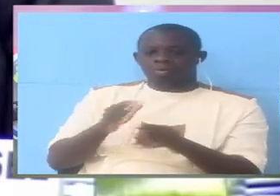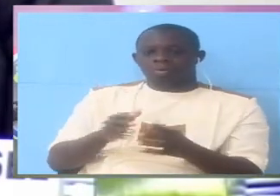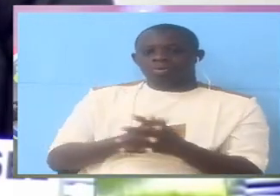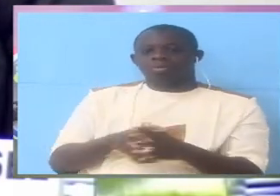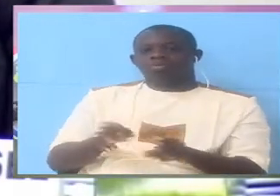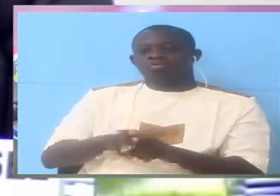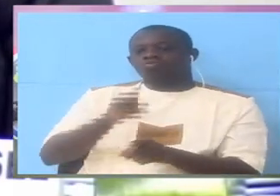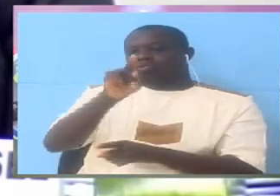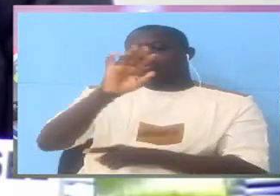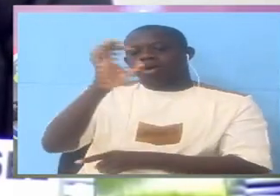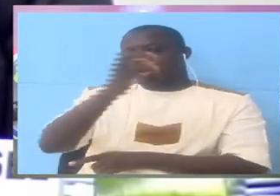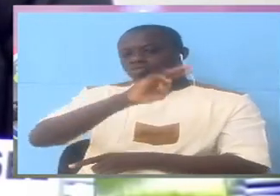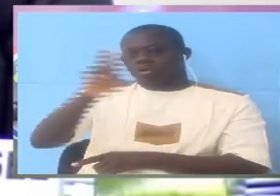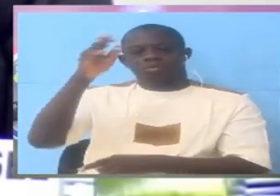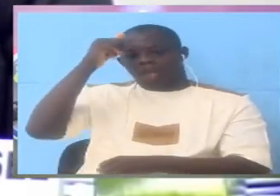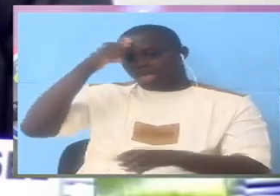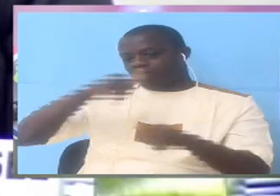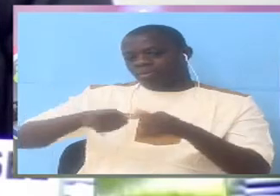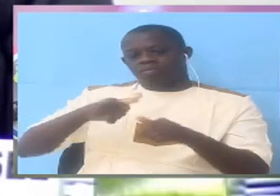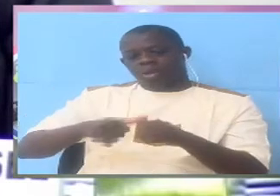is you cannot remember